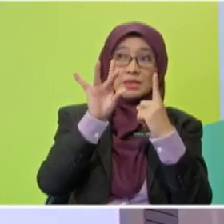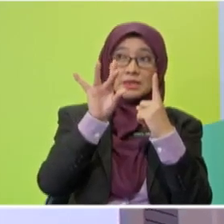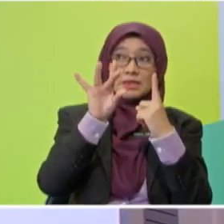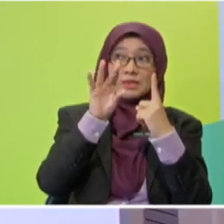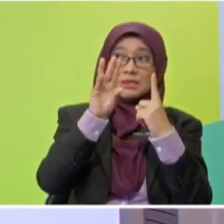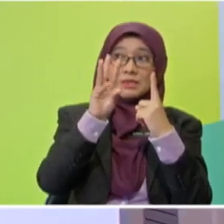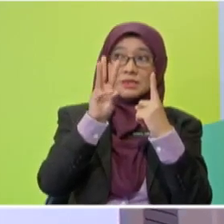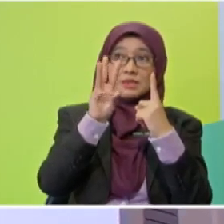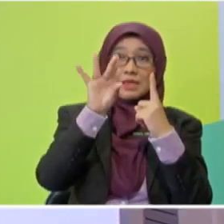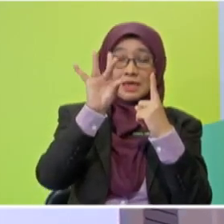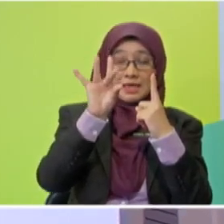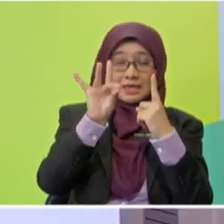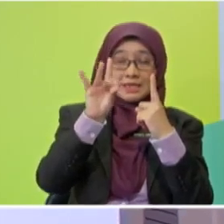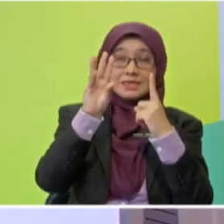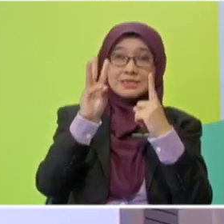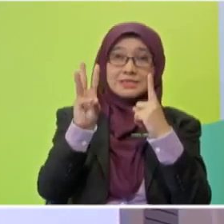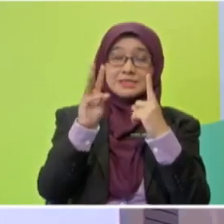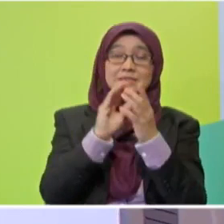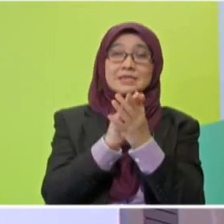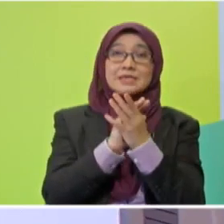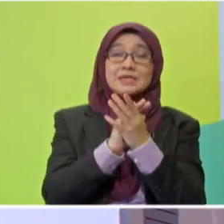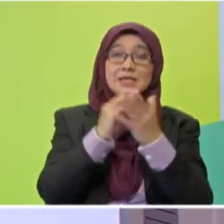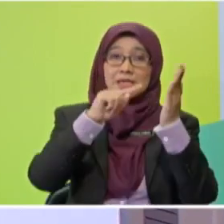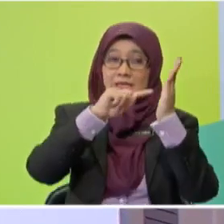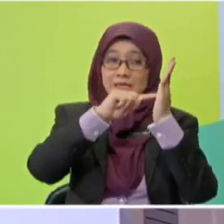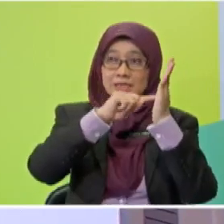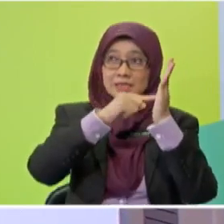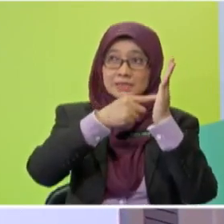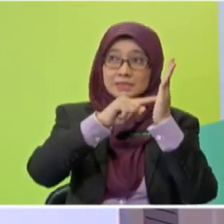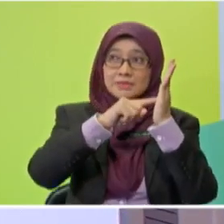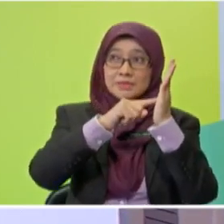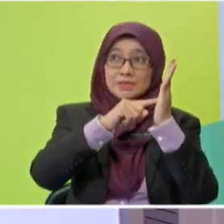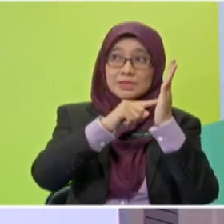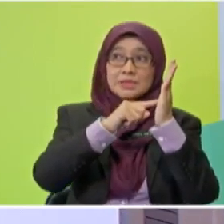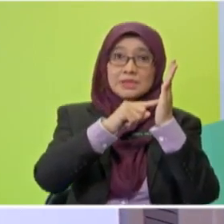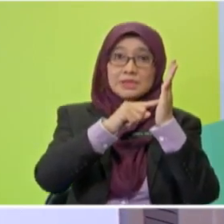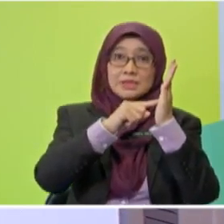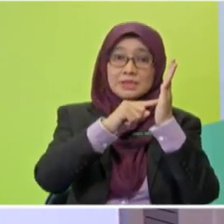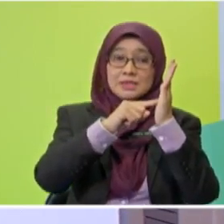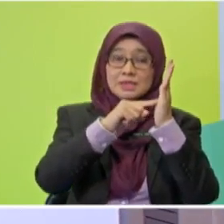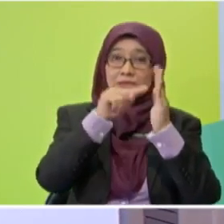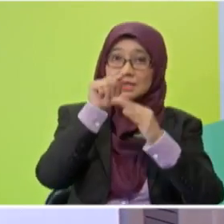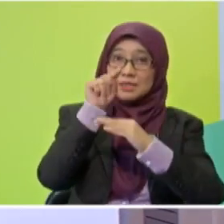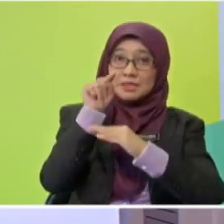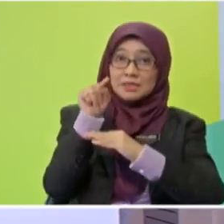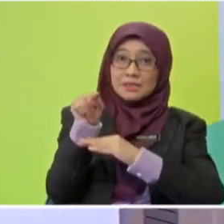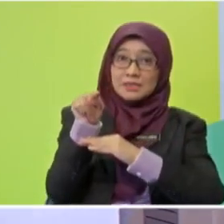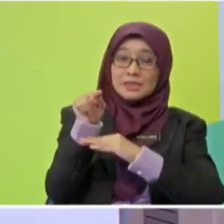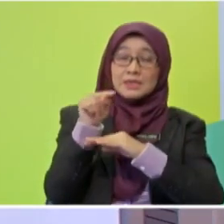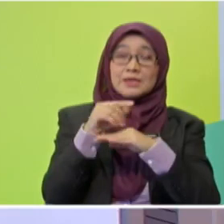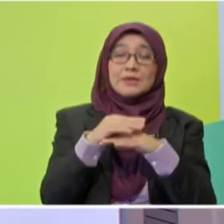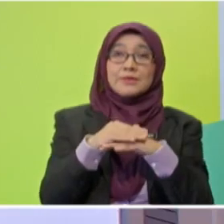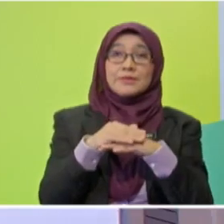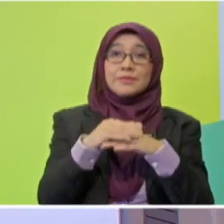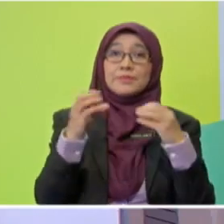the decimal? Decimal is after the 1, right? Yes, Okay, I two put the decimal decimal places. here. Okay, this is 2 decimal places number. Okay, now,